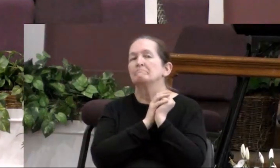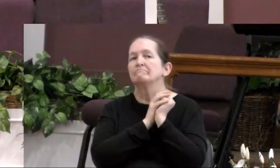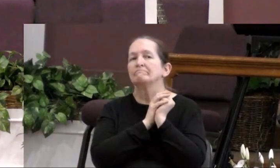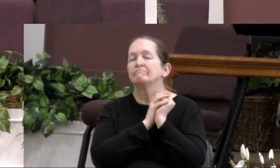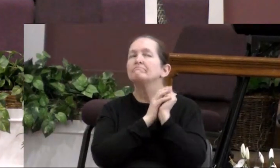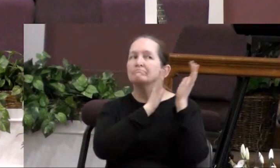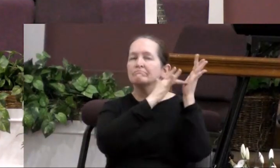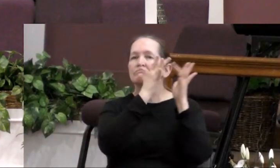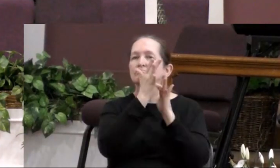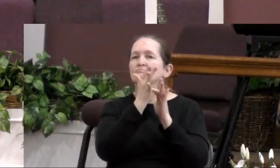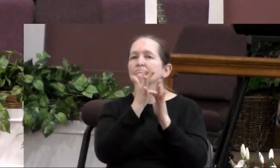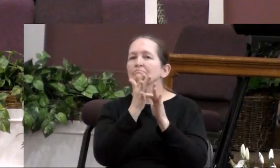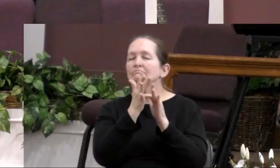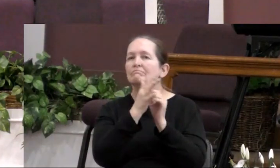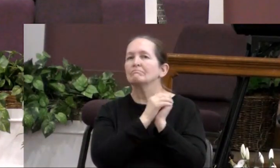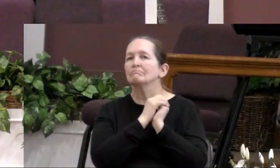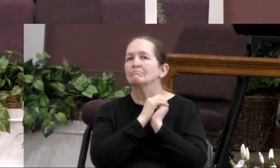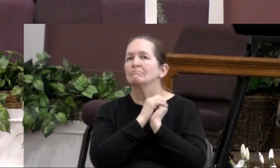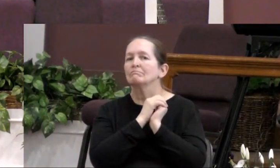Jesus.